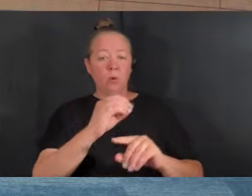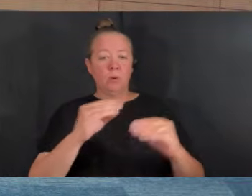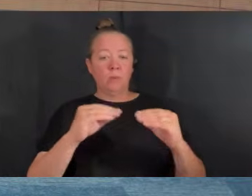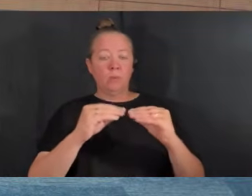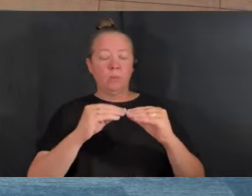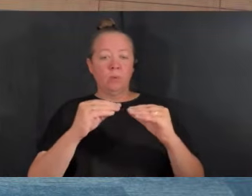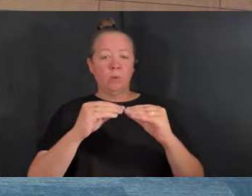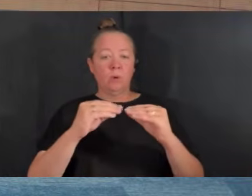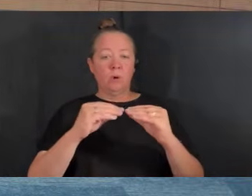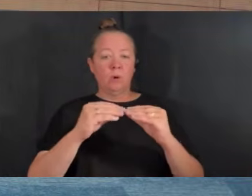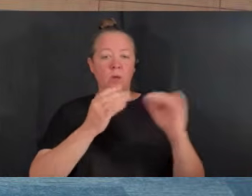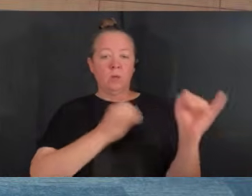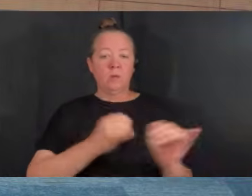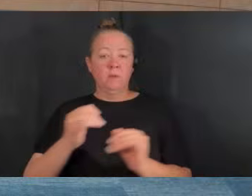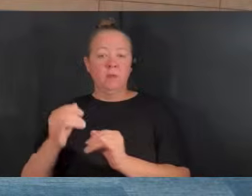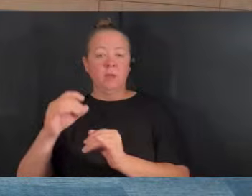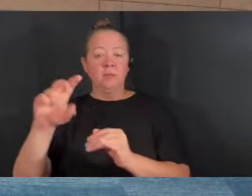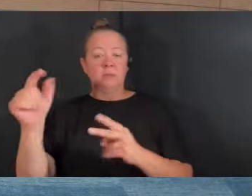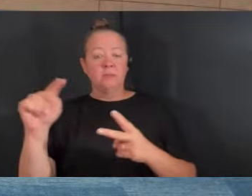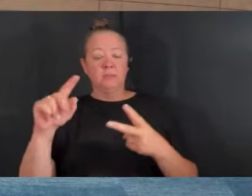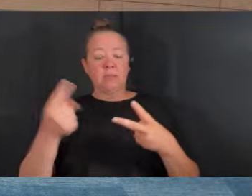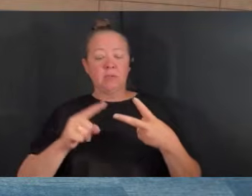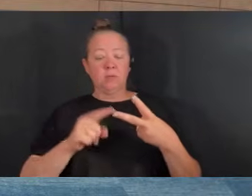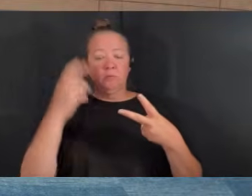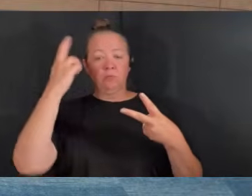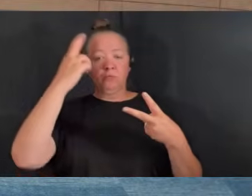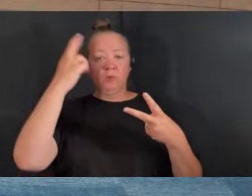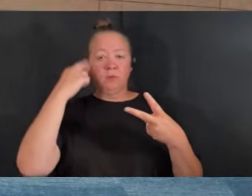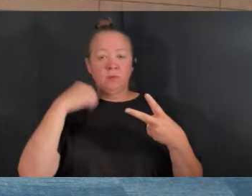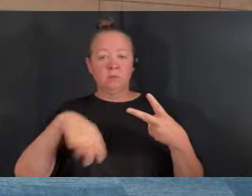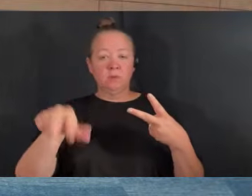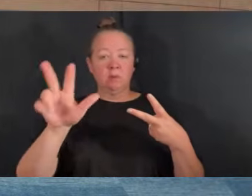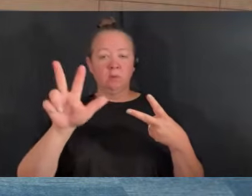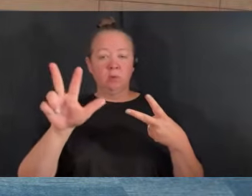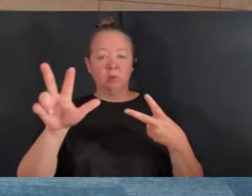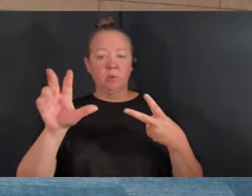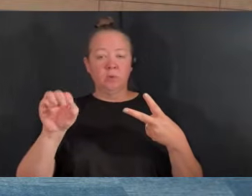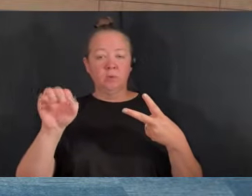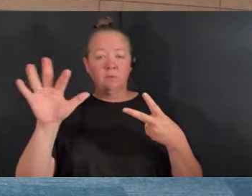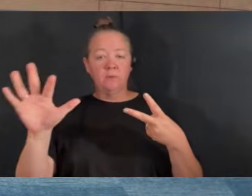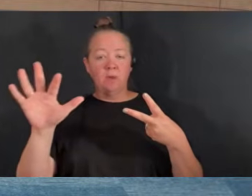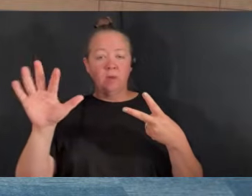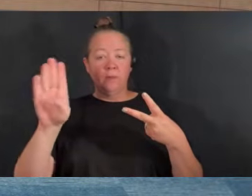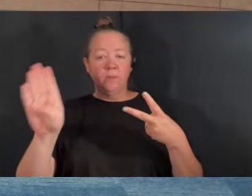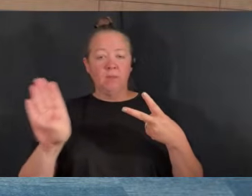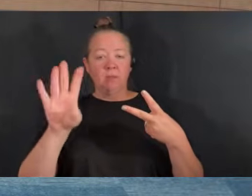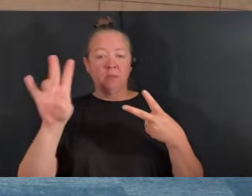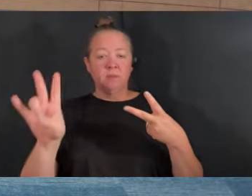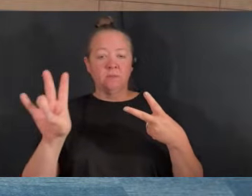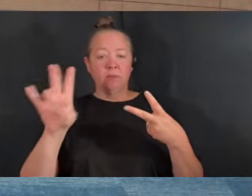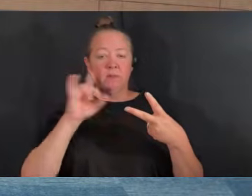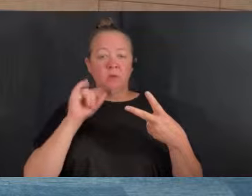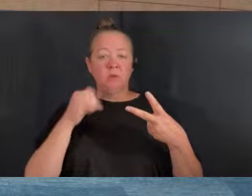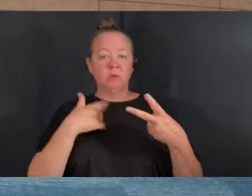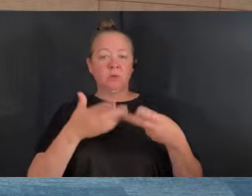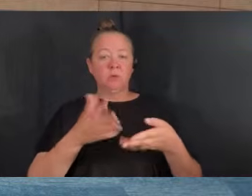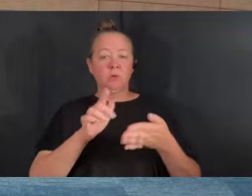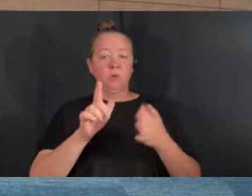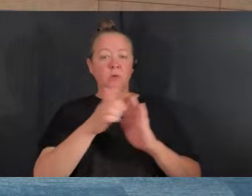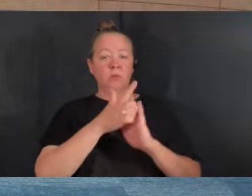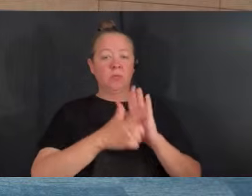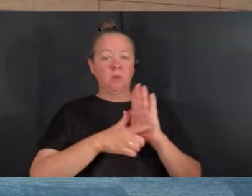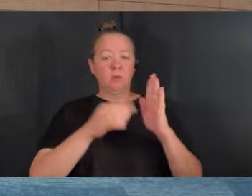was 305B7, to consult with counsel to obtain legal advice. And the third reason under the law